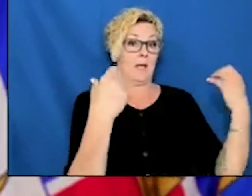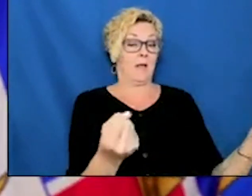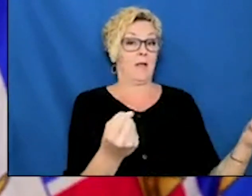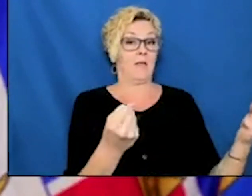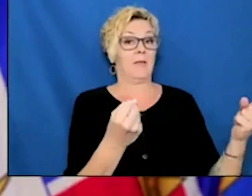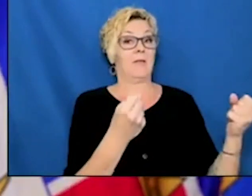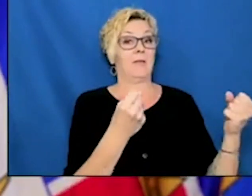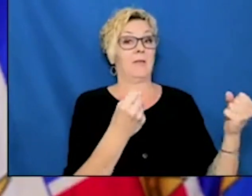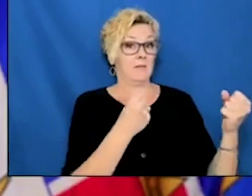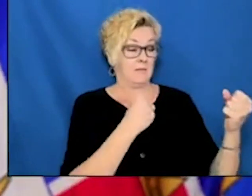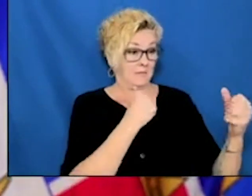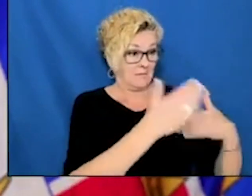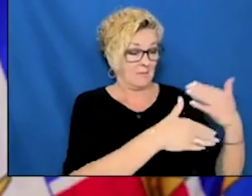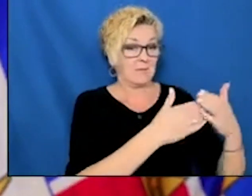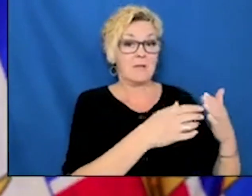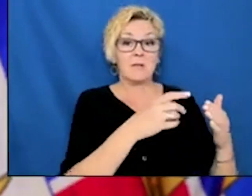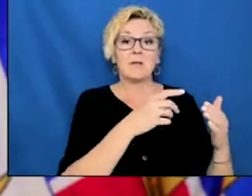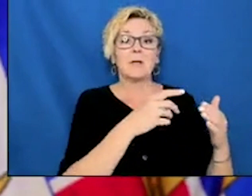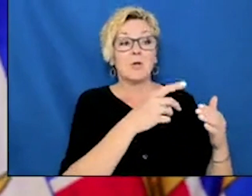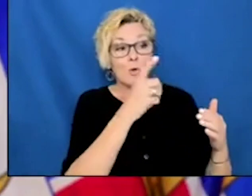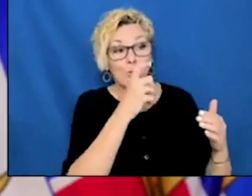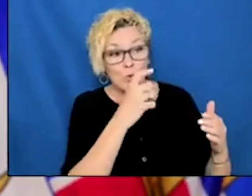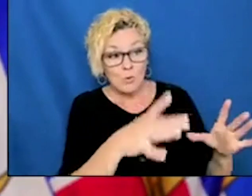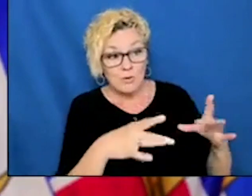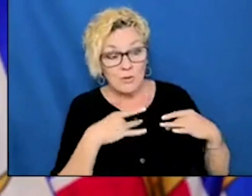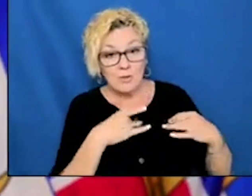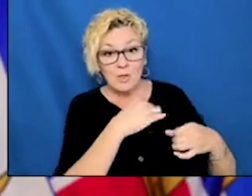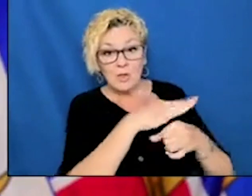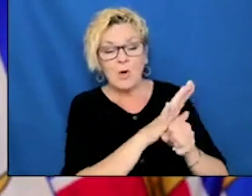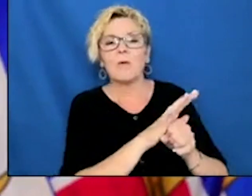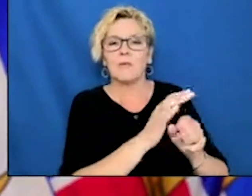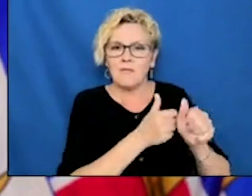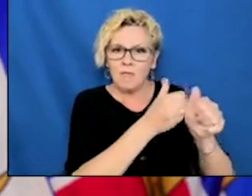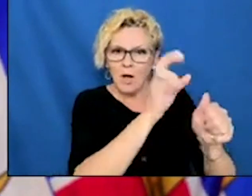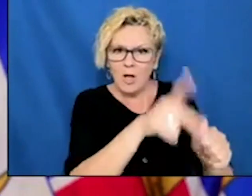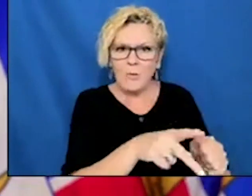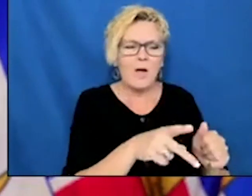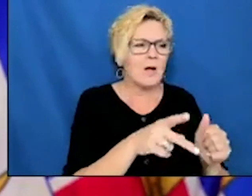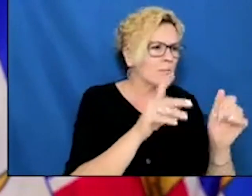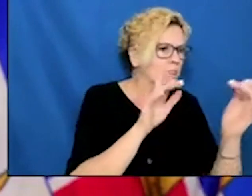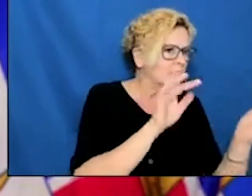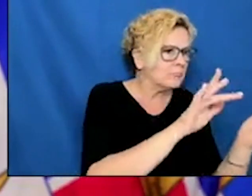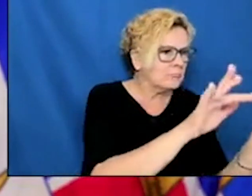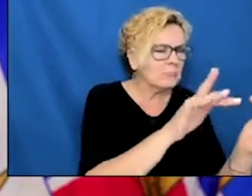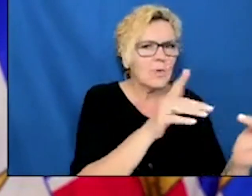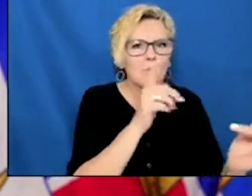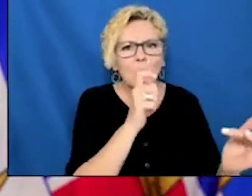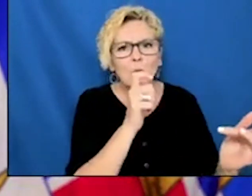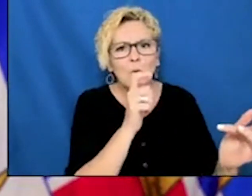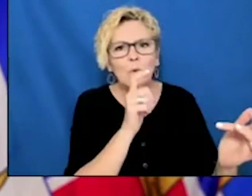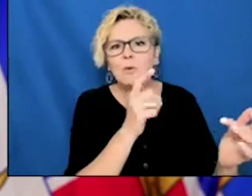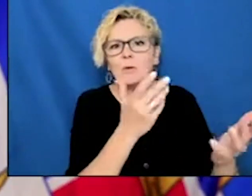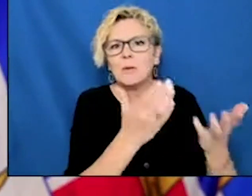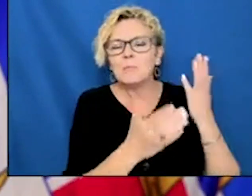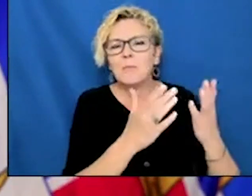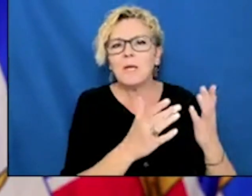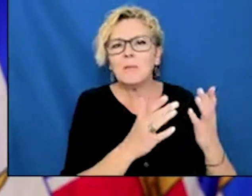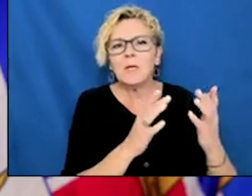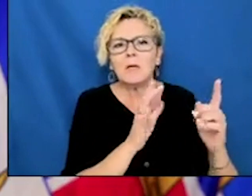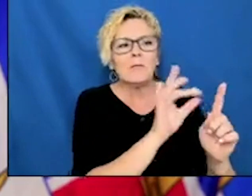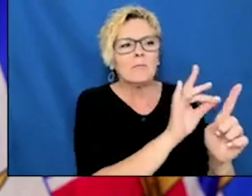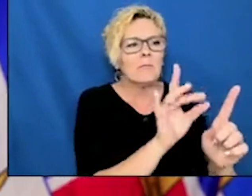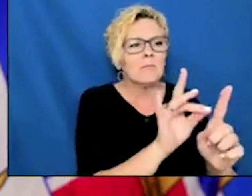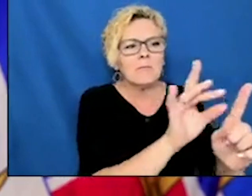gather it through other means. One of those, for example, on the important issue of disaggregated data, is through our SPEAK